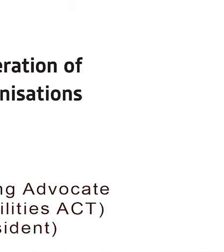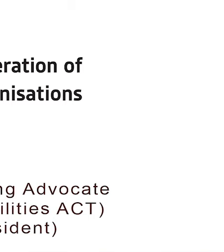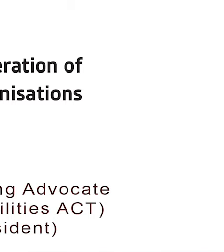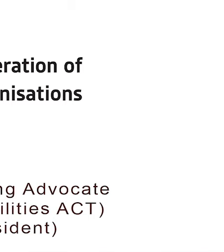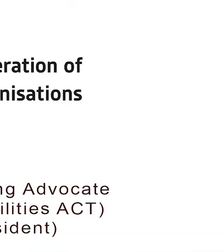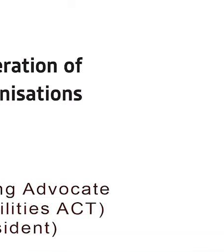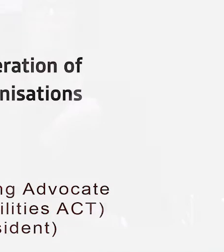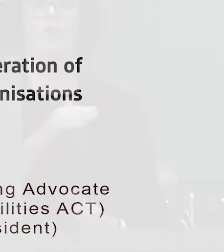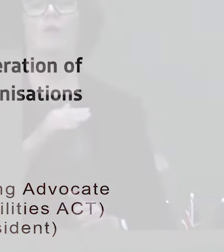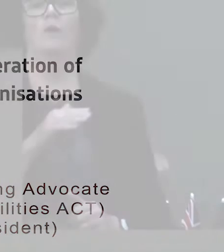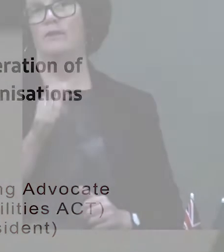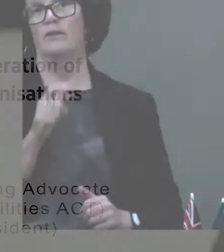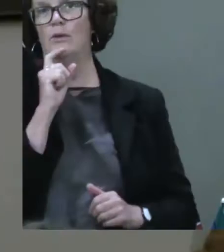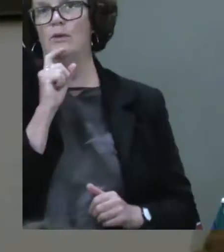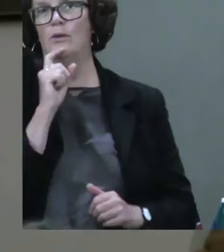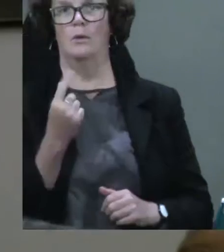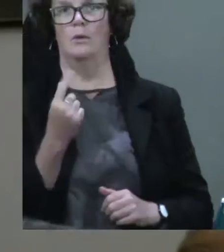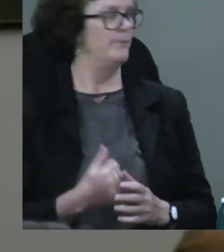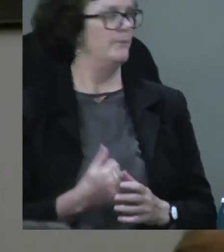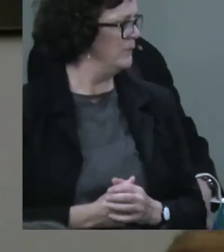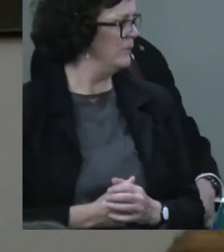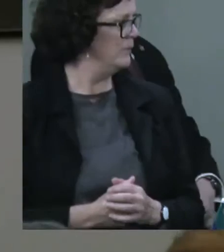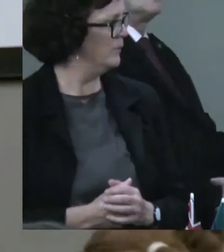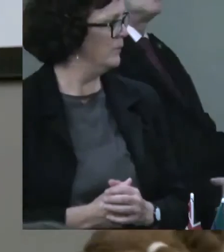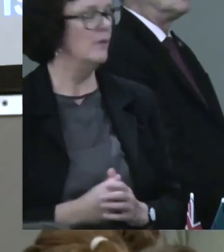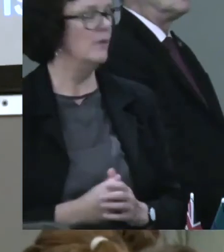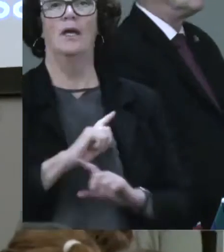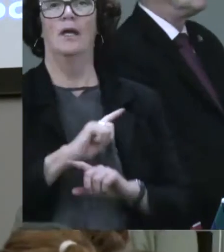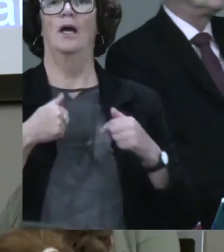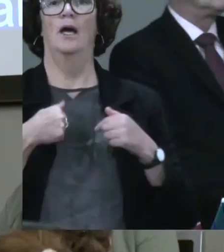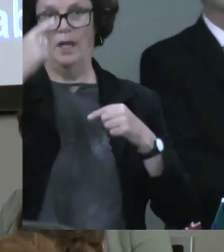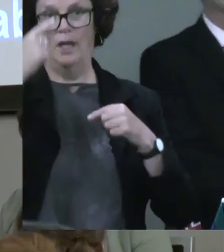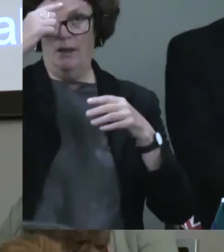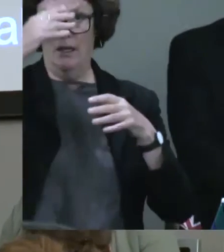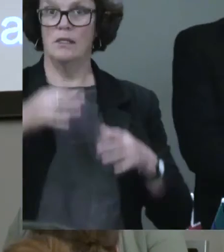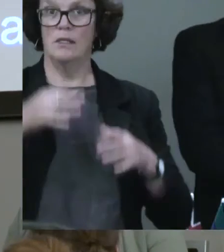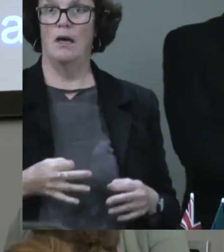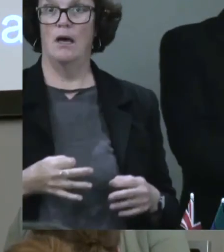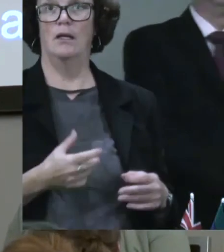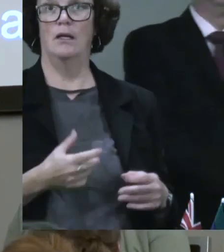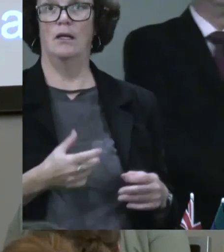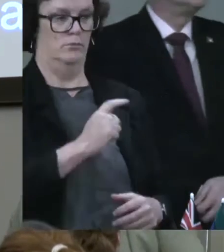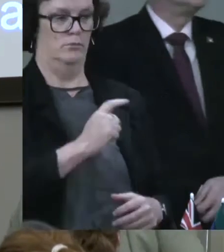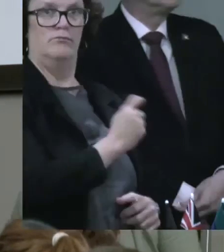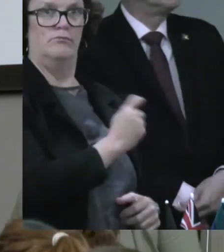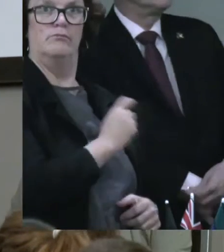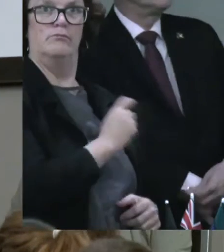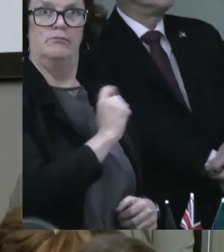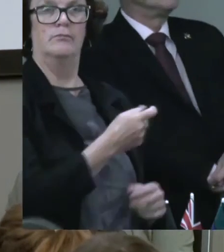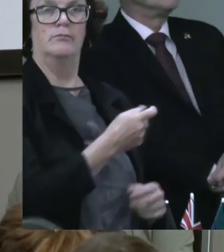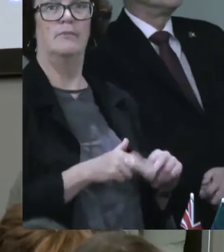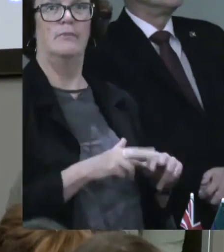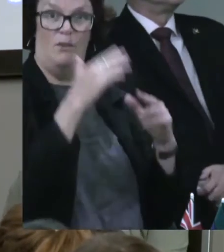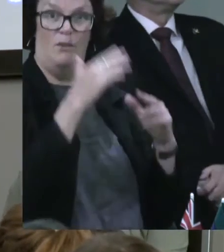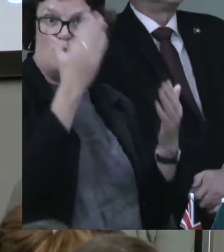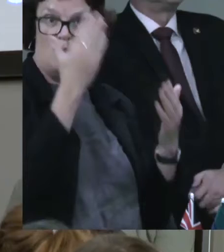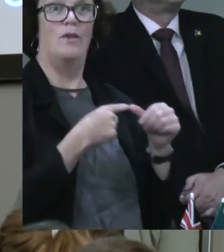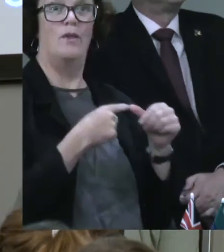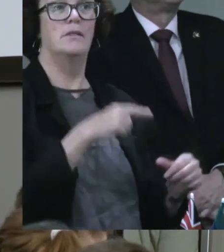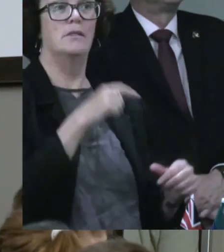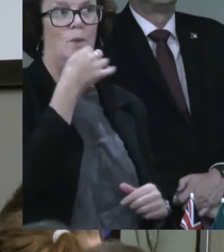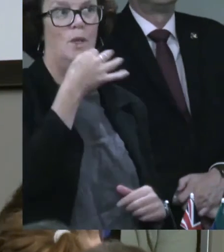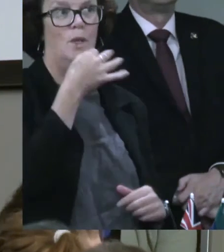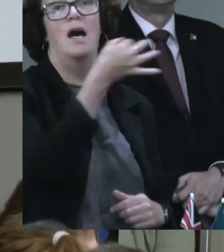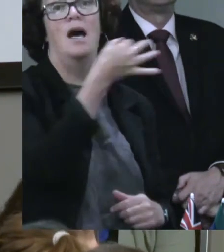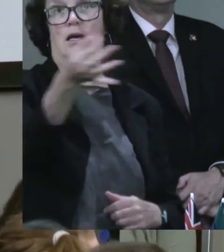afternoon, everyone. So we've decided that we're going to do a bit of a tag team, and if we don't know the answer, we're going to take it to the floor. So